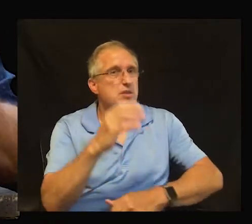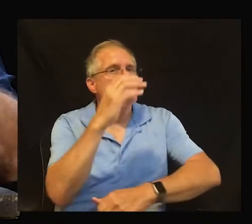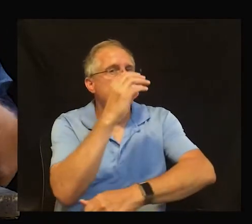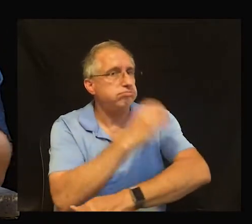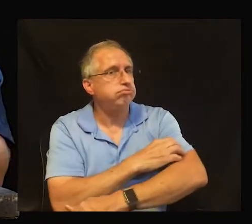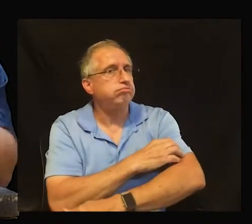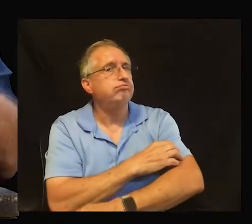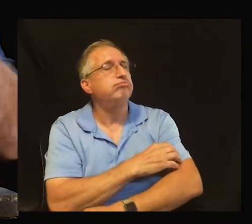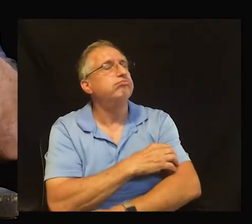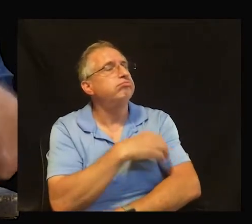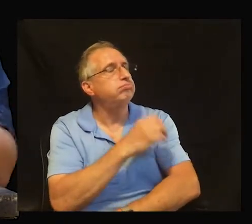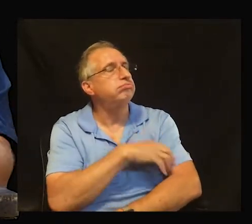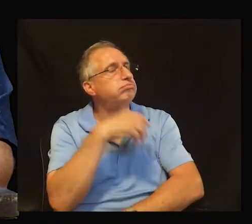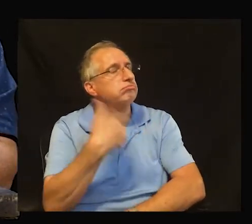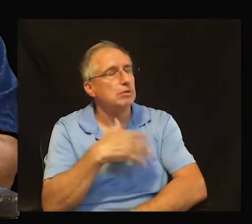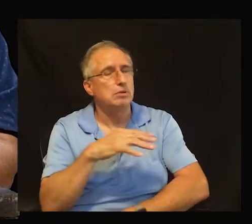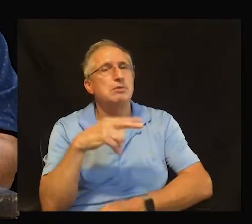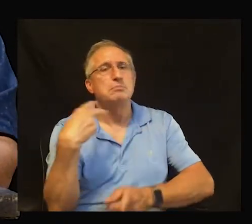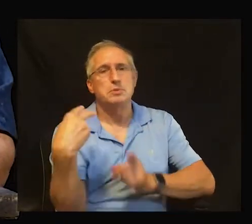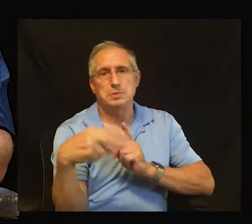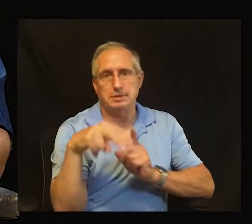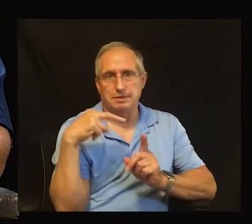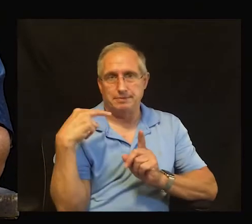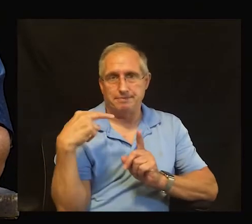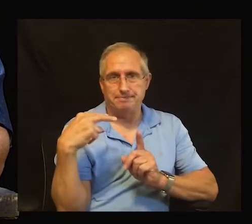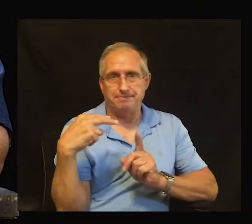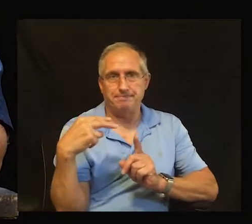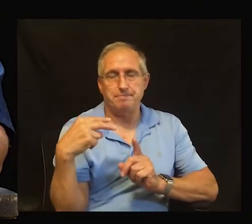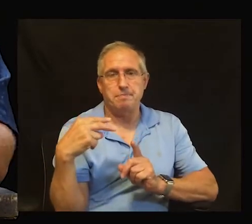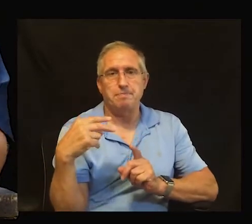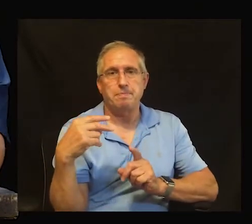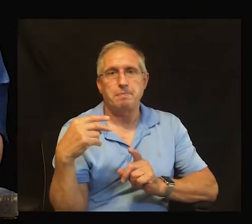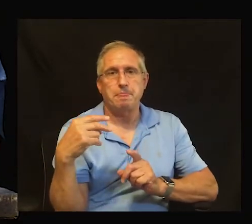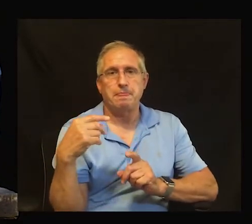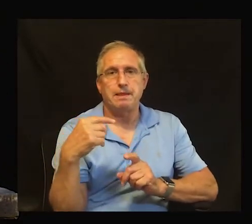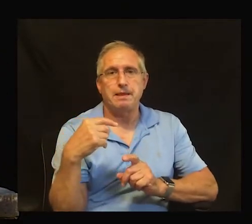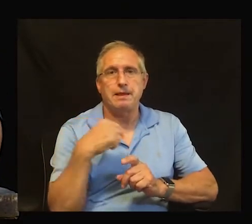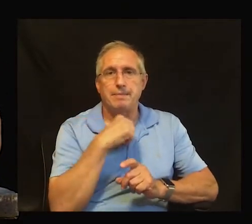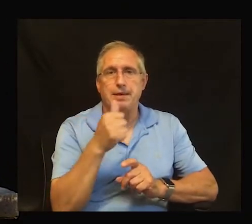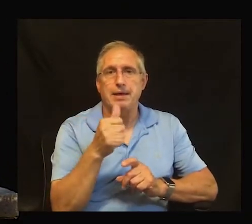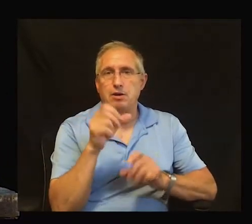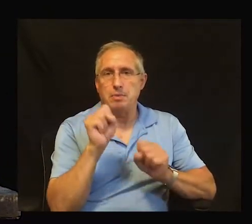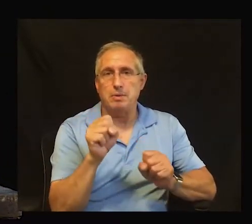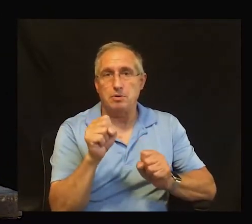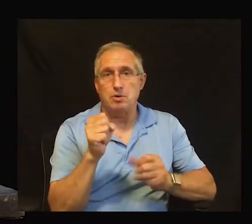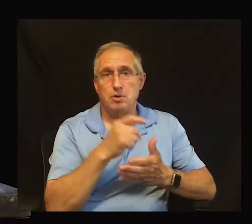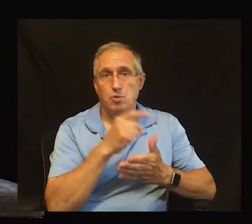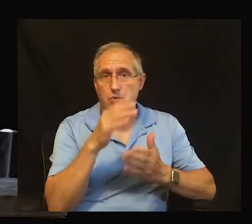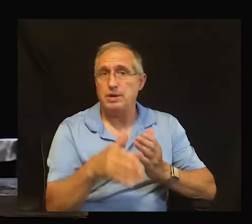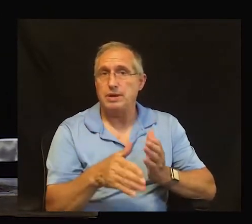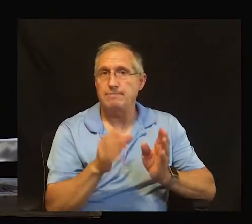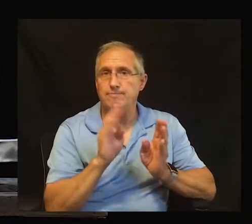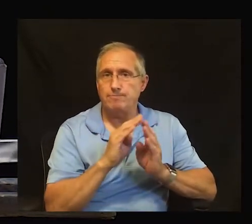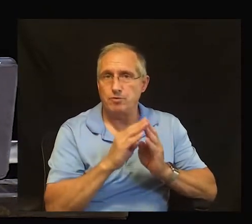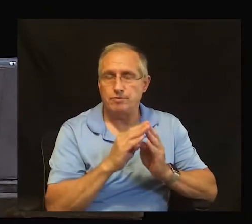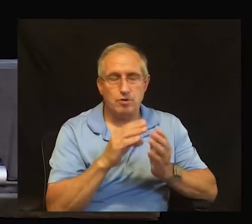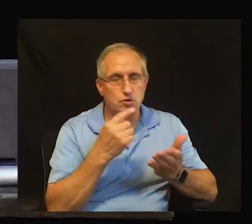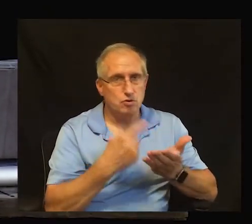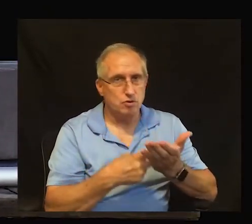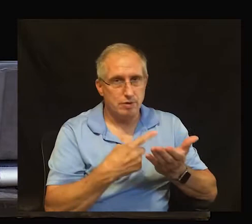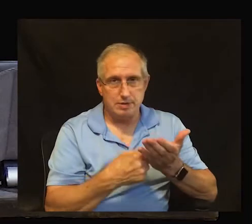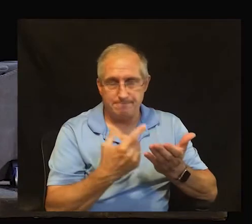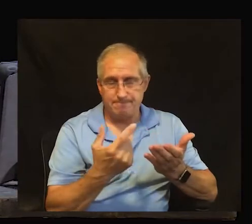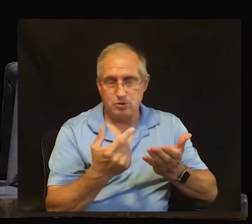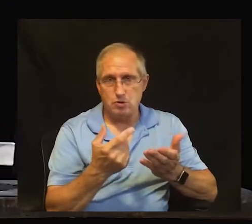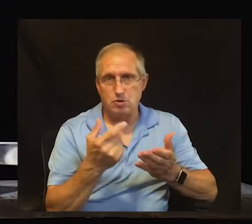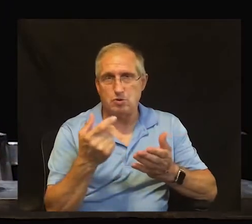lifetime." What a powerful, powerful perspective. Now, I'm not going to be able on the weekend services and